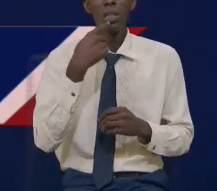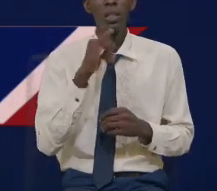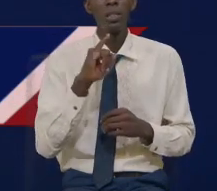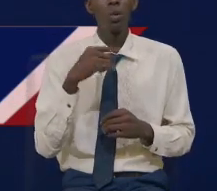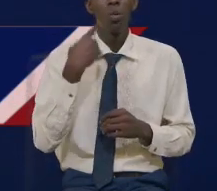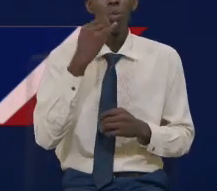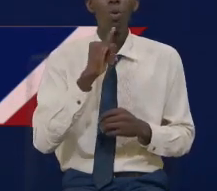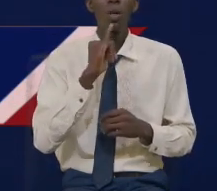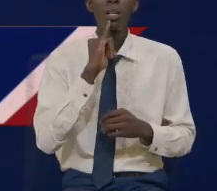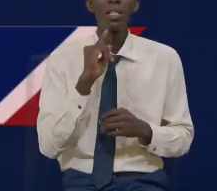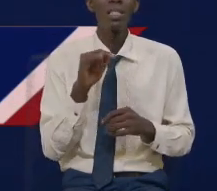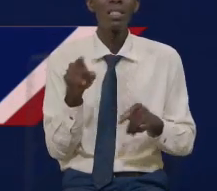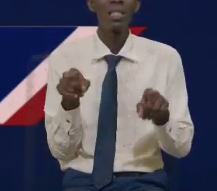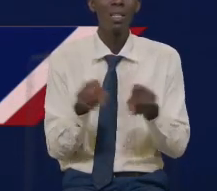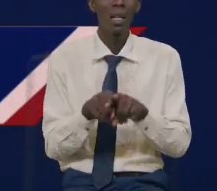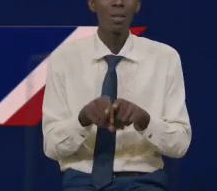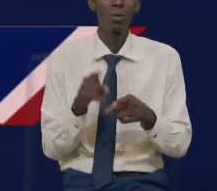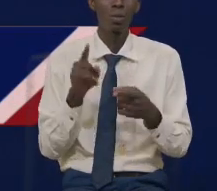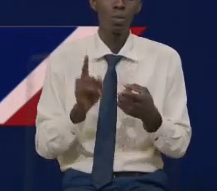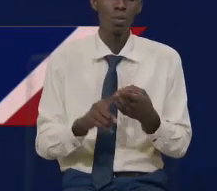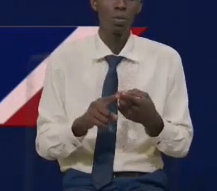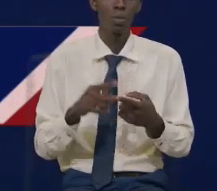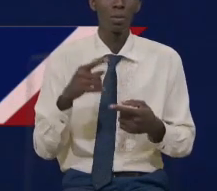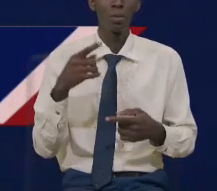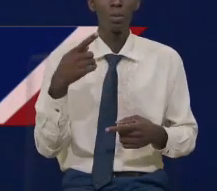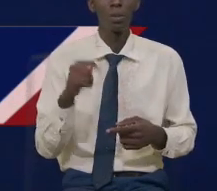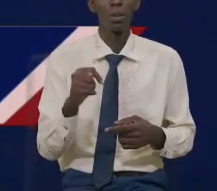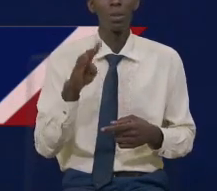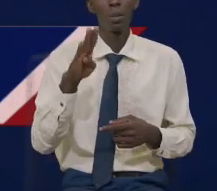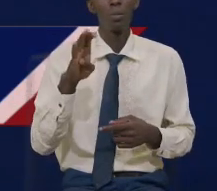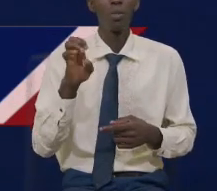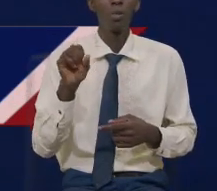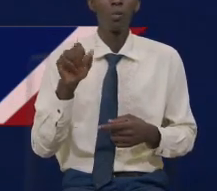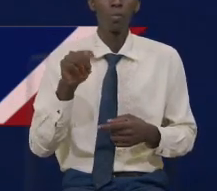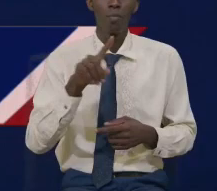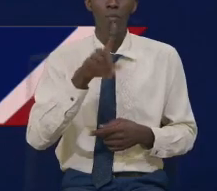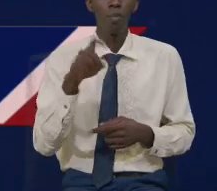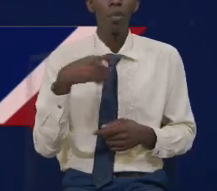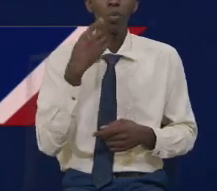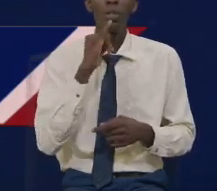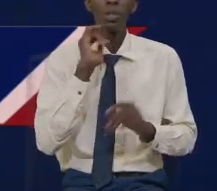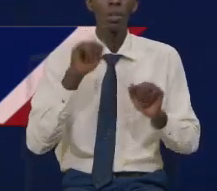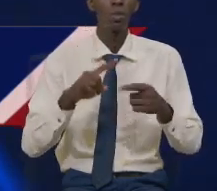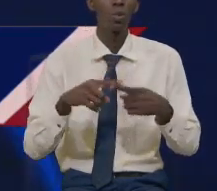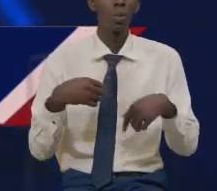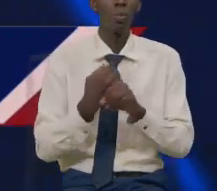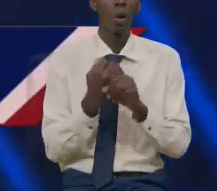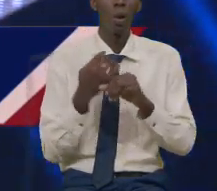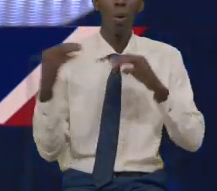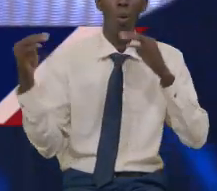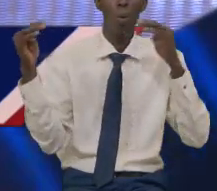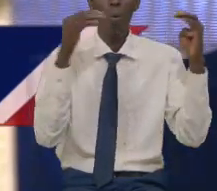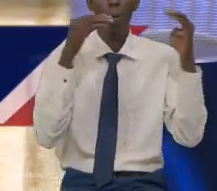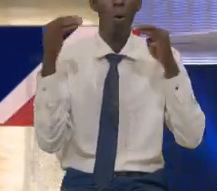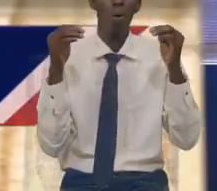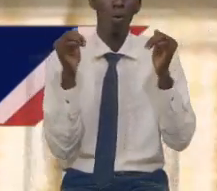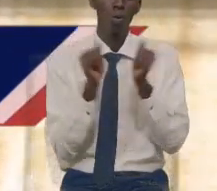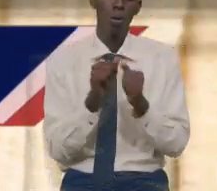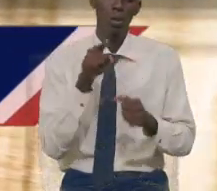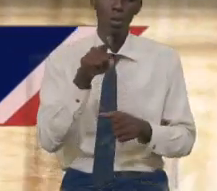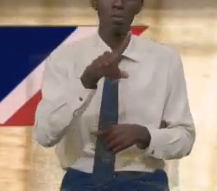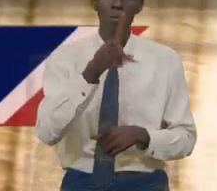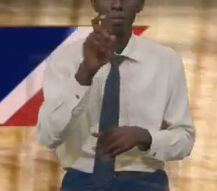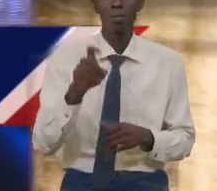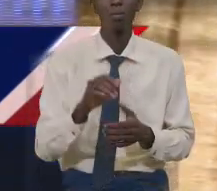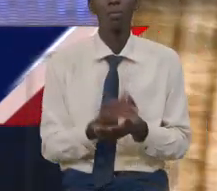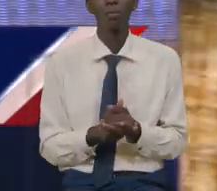who is like the beast, and who is able to make war with him. Actually,